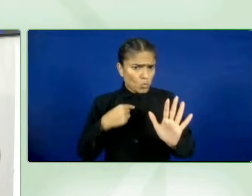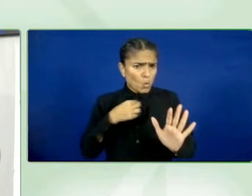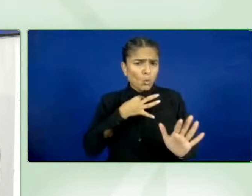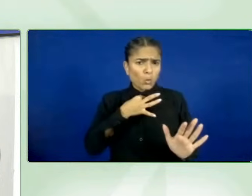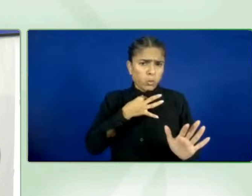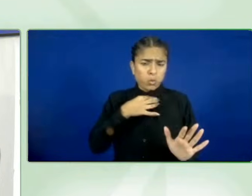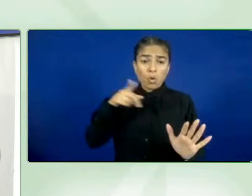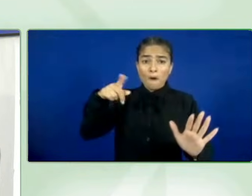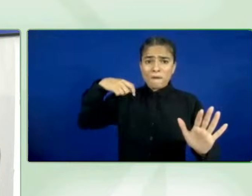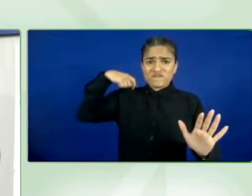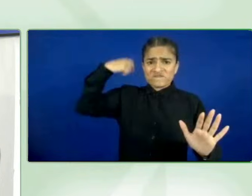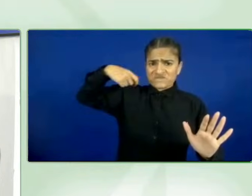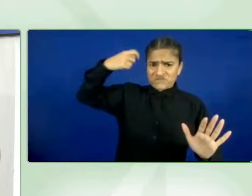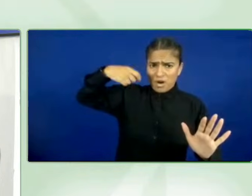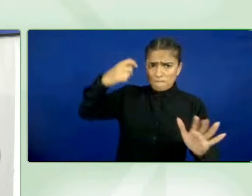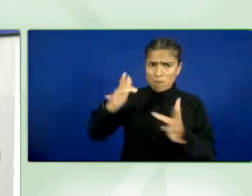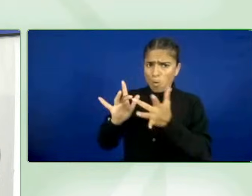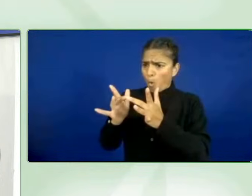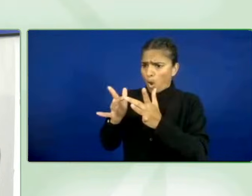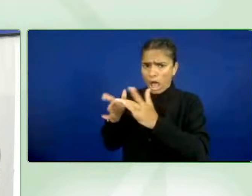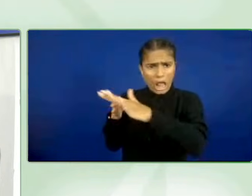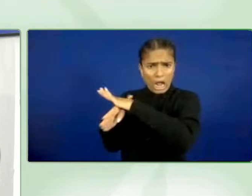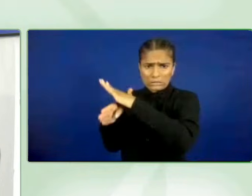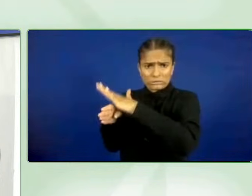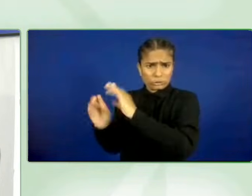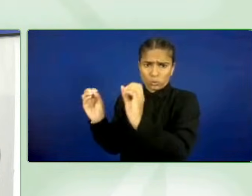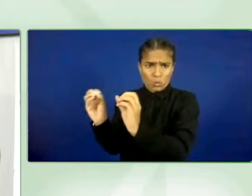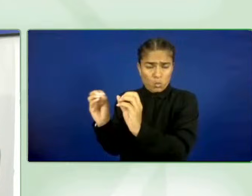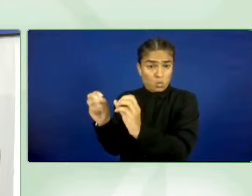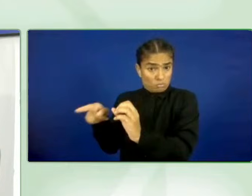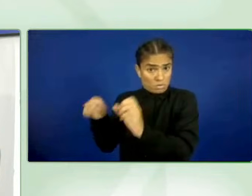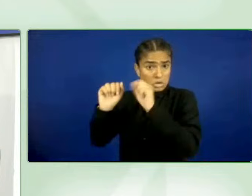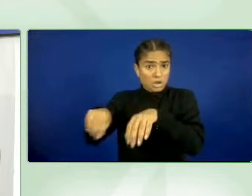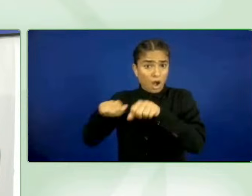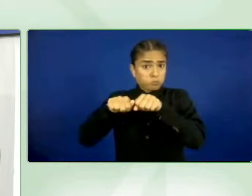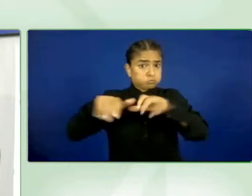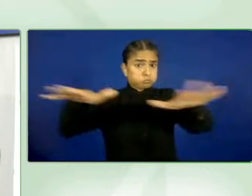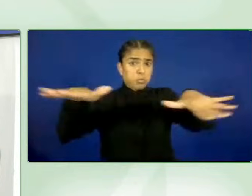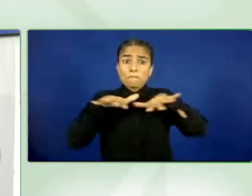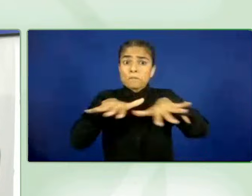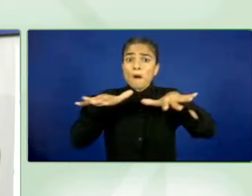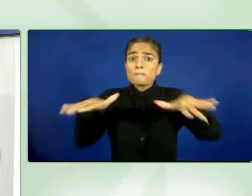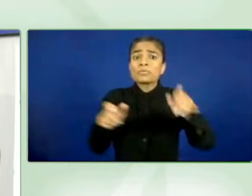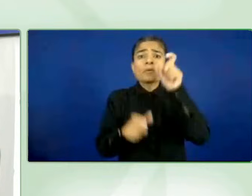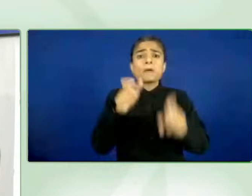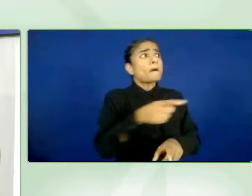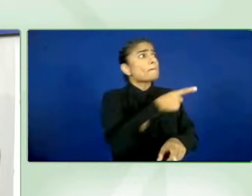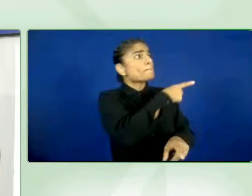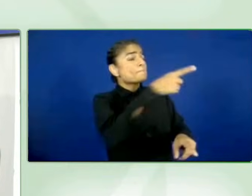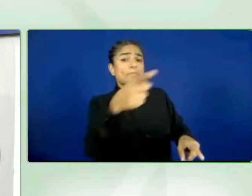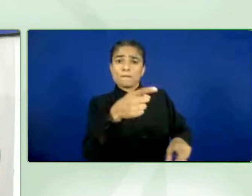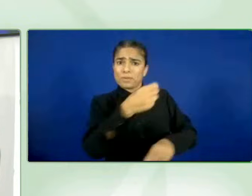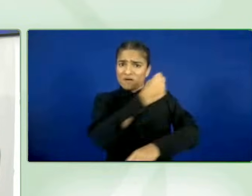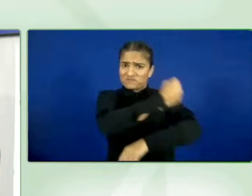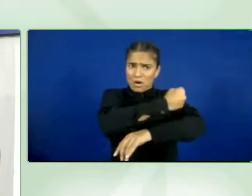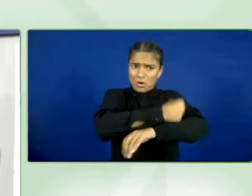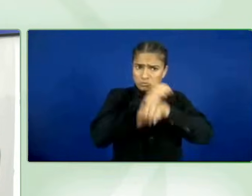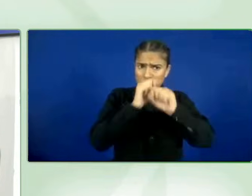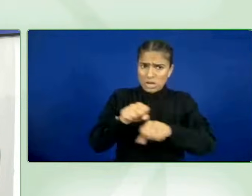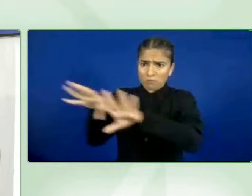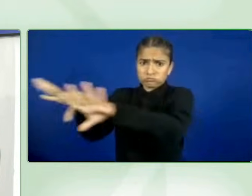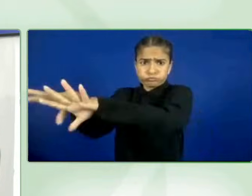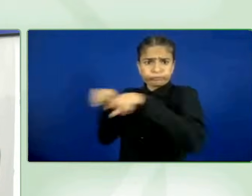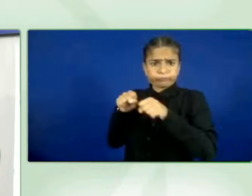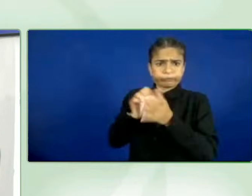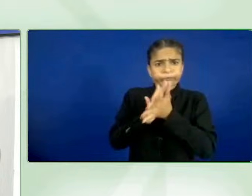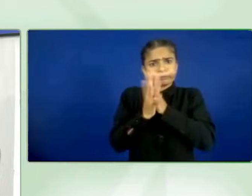becomes a public domain that any foundation can take on and make it accessible on their platform?